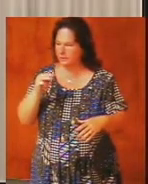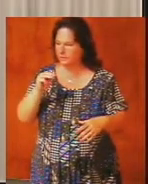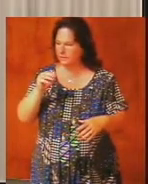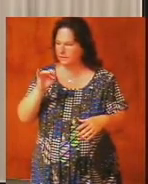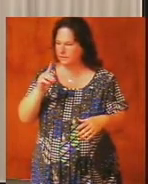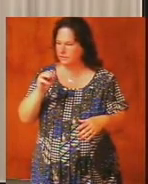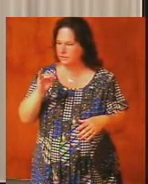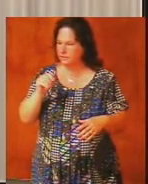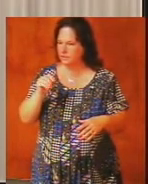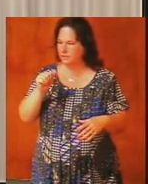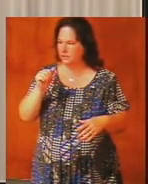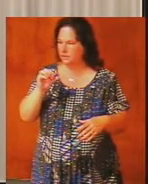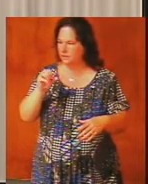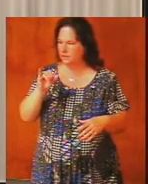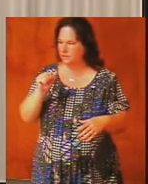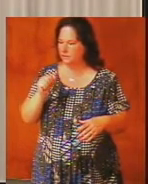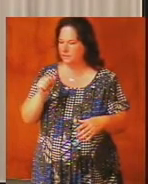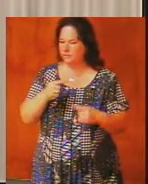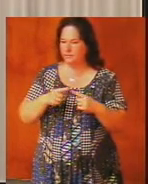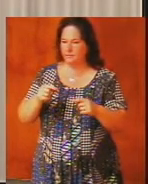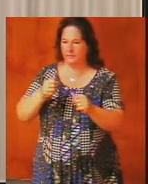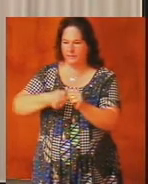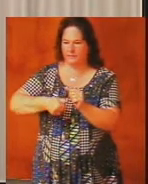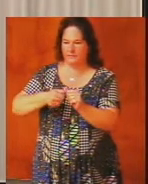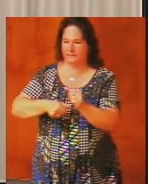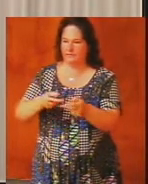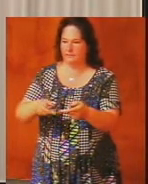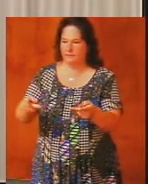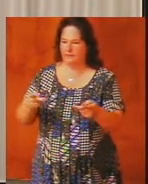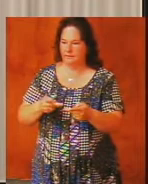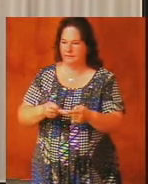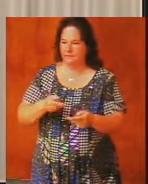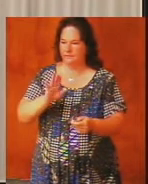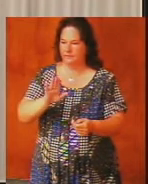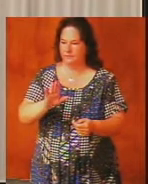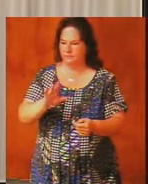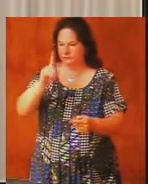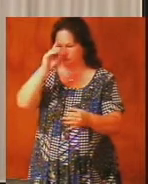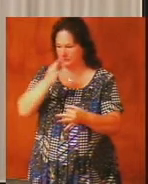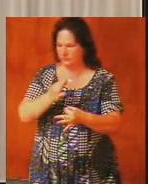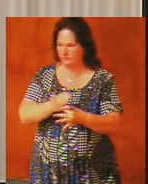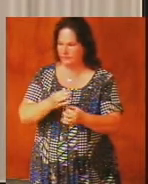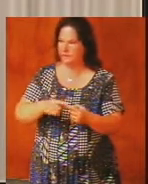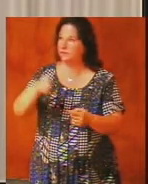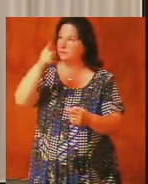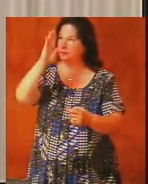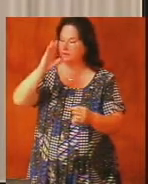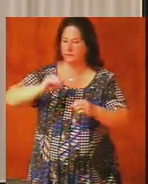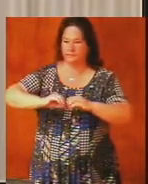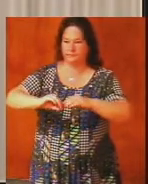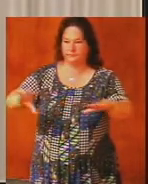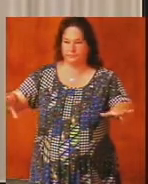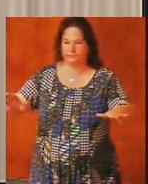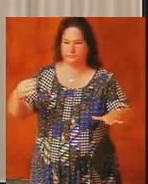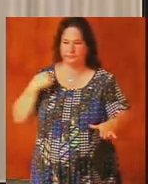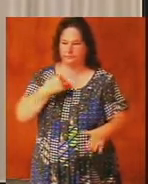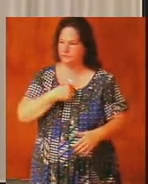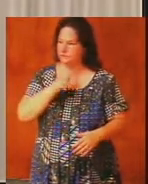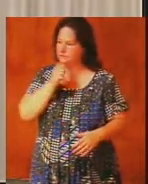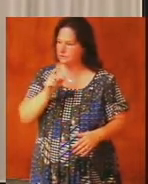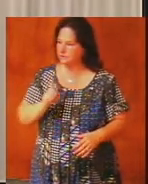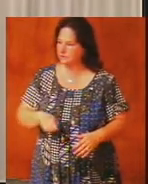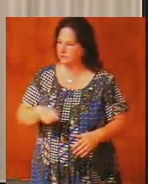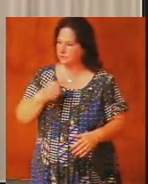Achaia, but also in every place. Your faith toward God has gone out, so that we do not need